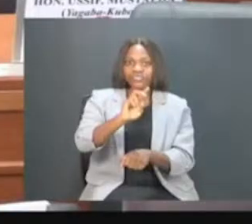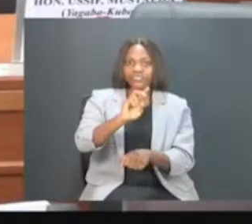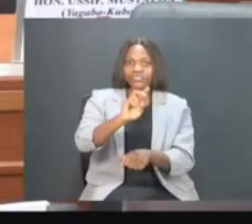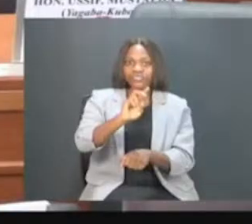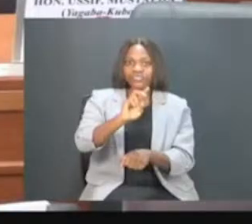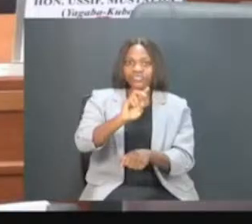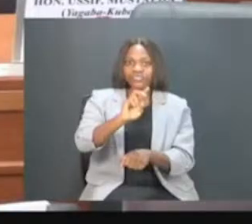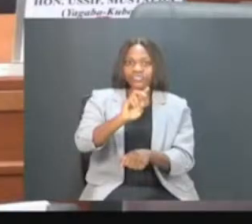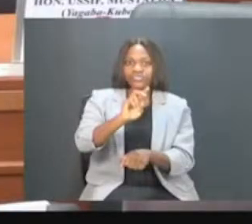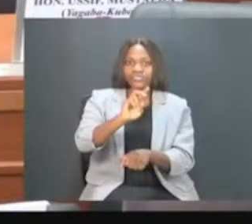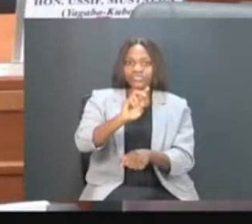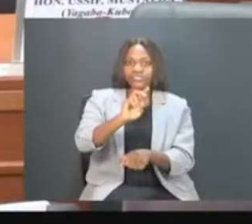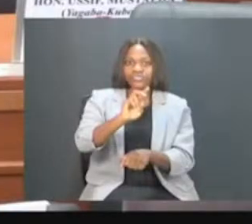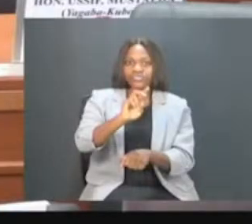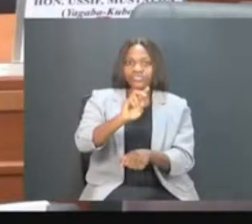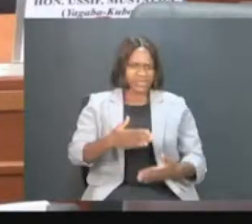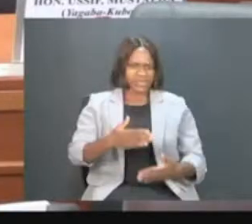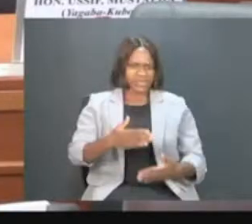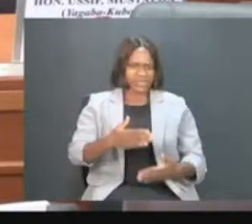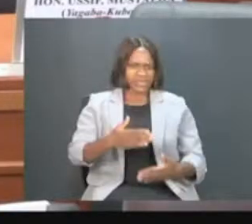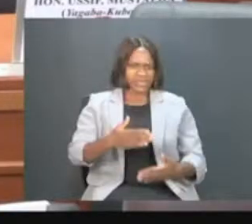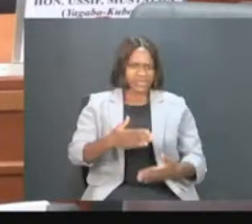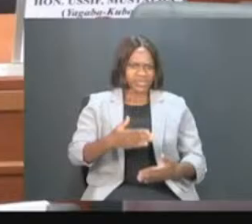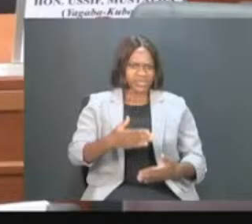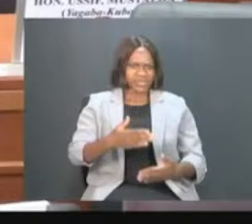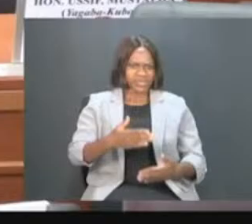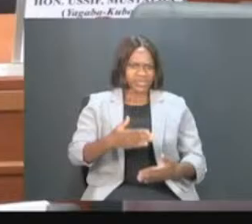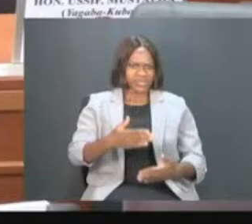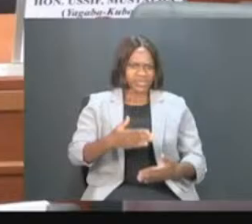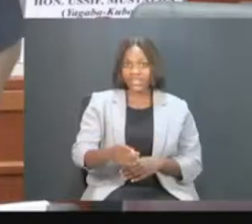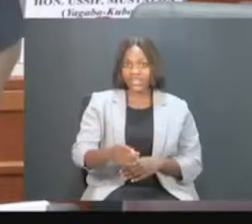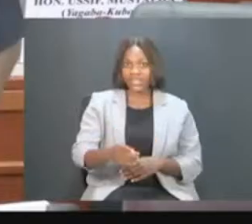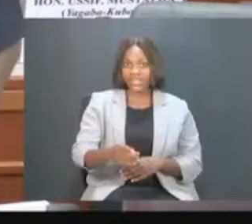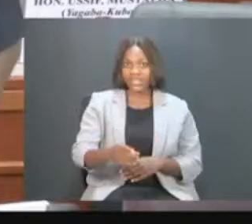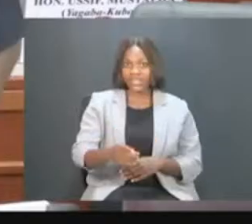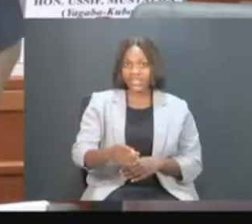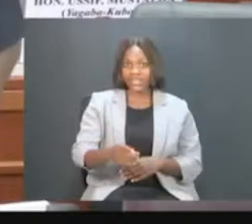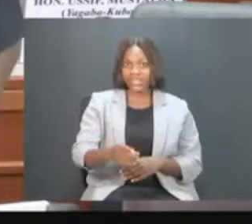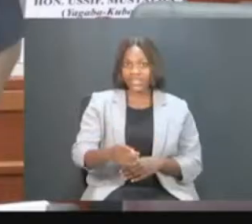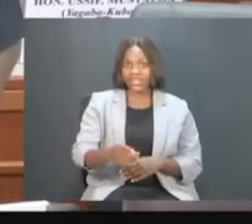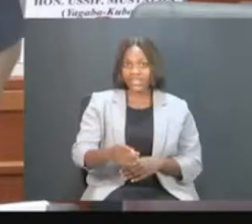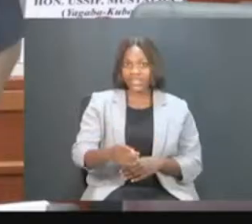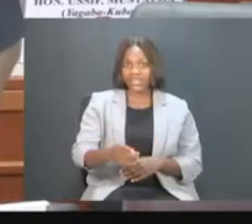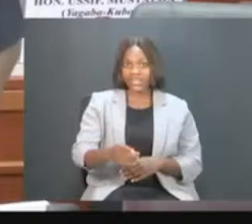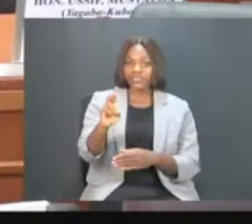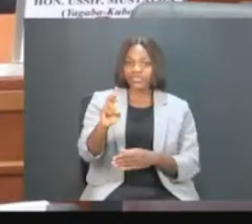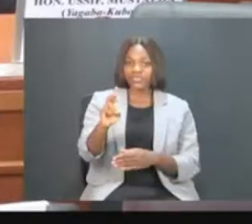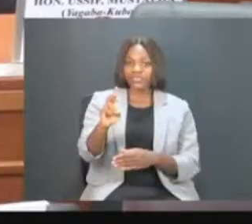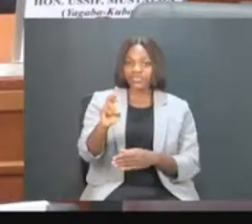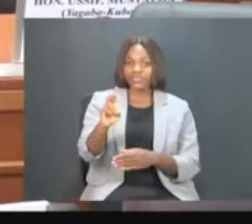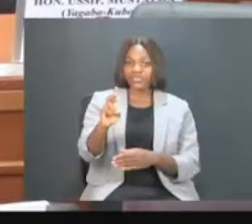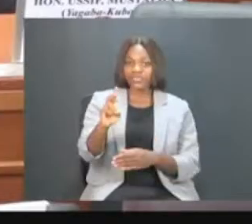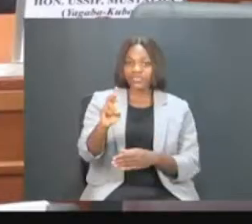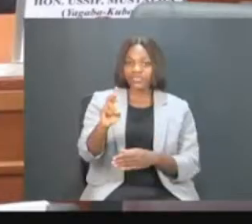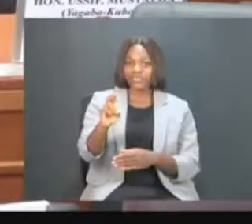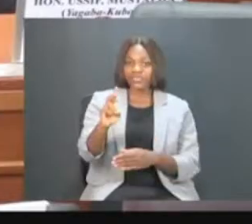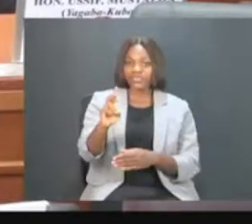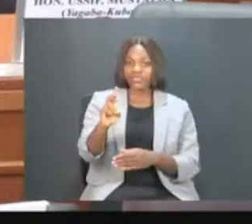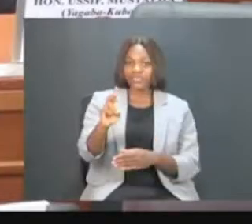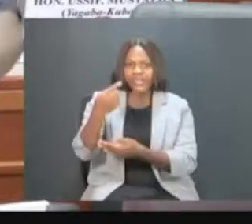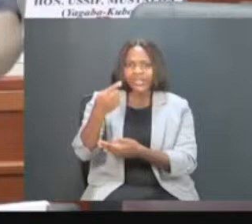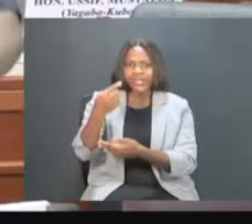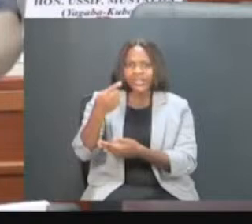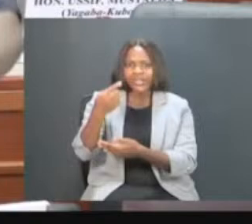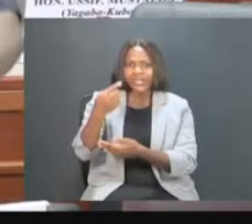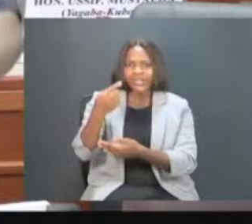Mr. Speaker, I would have been happy if he had named one. We would have gone there at 2 a.m. with our cameras to find out if he's really working 24 hours around the clock. Let's not